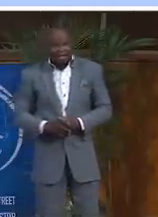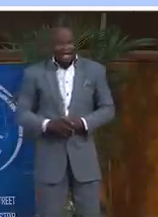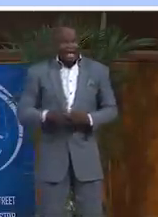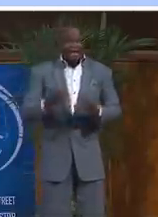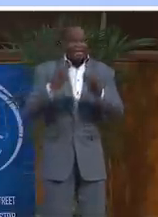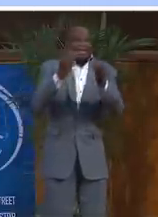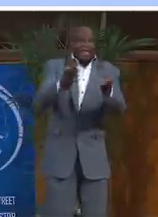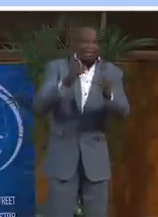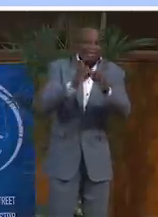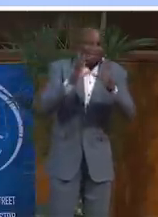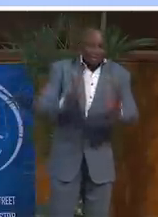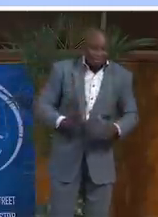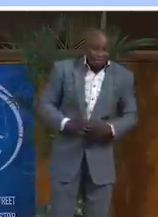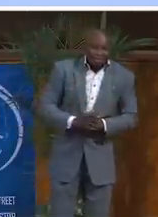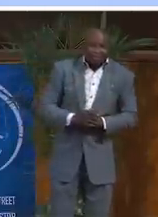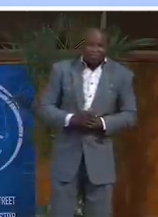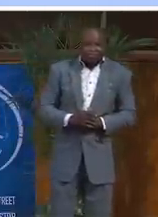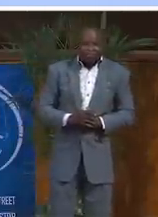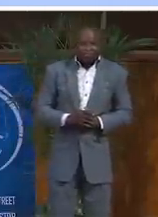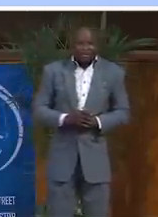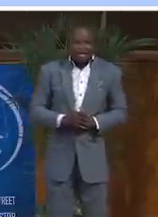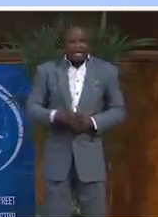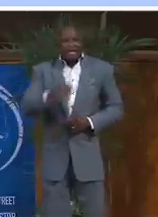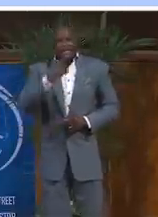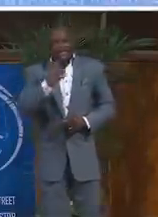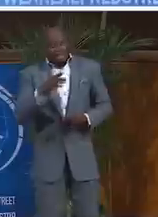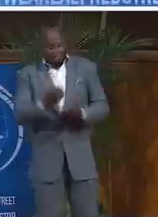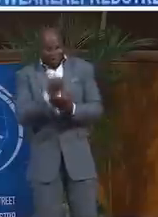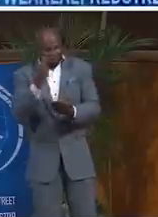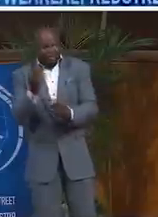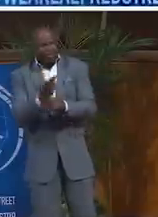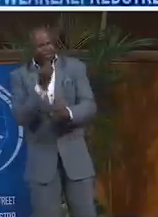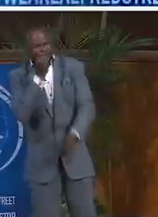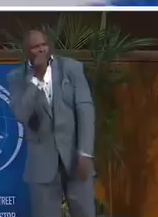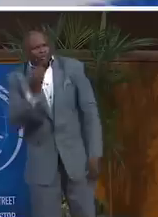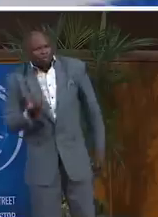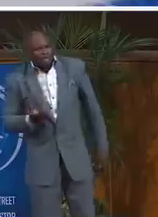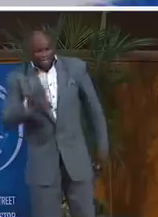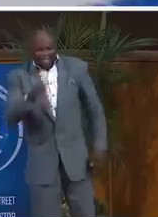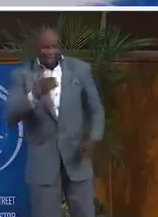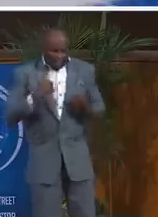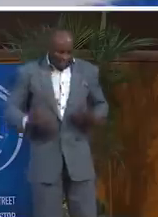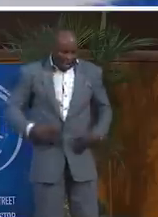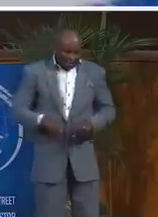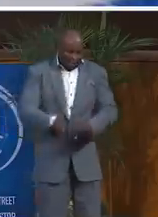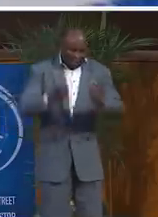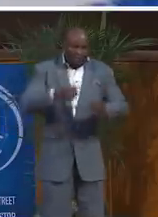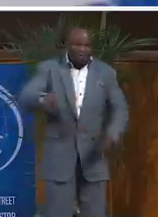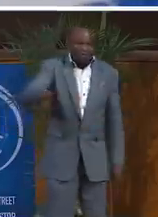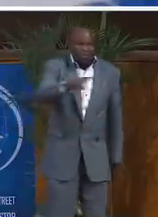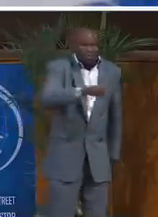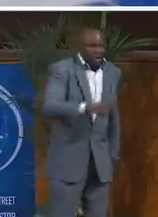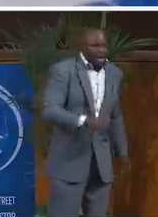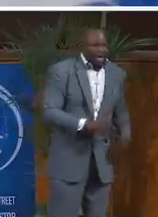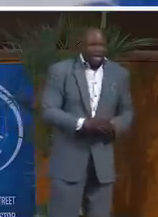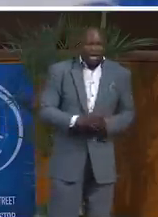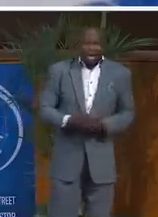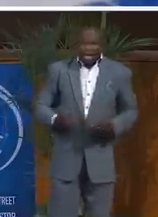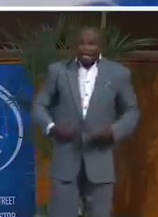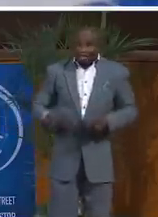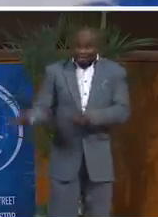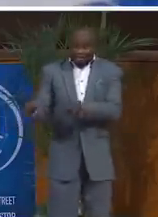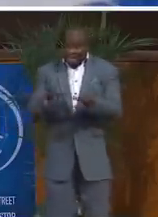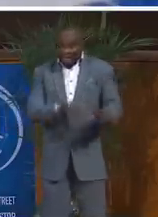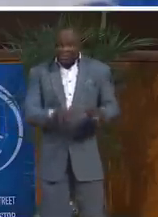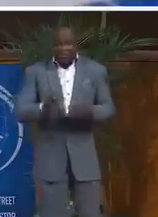and he gave it to his disciples, and he said, "Take and eat, for this is my body which is broken for you. Likewise,